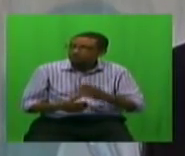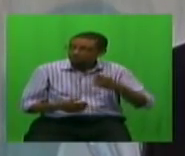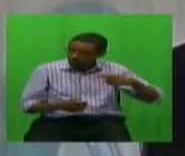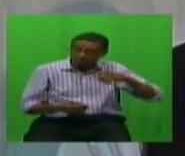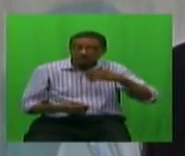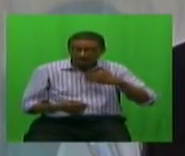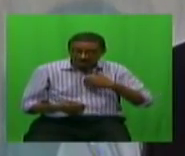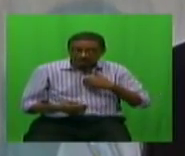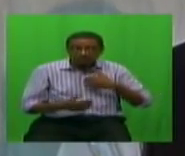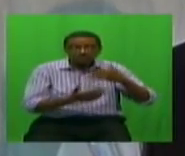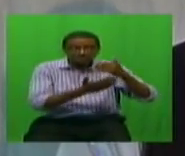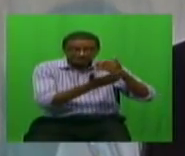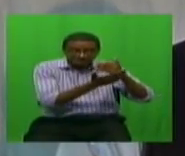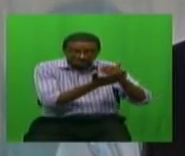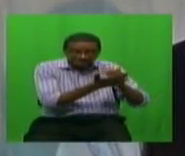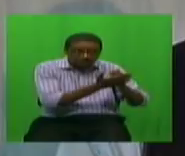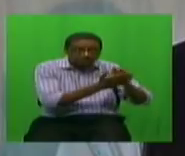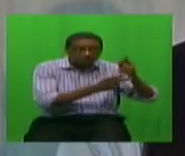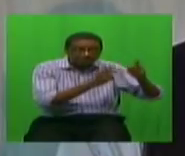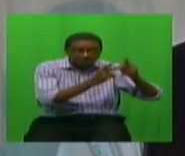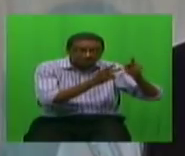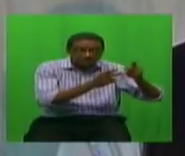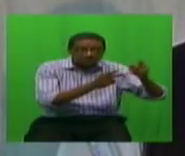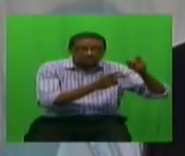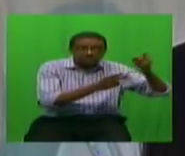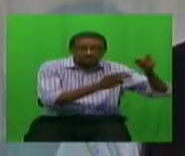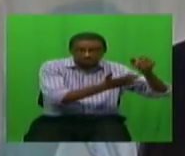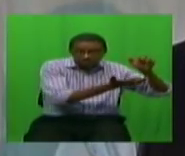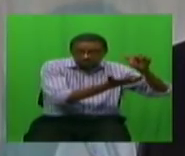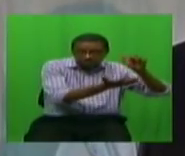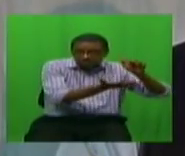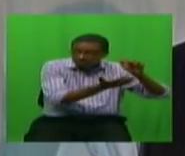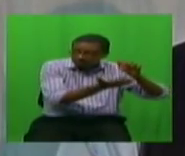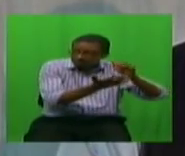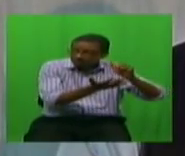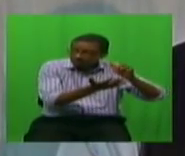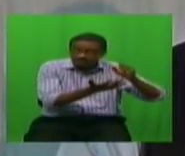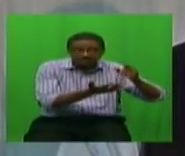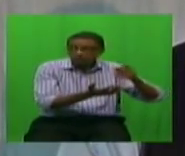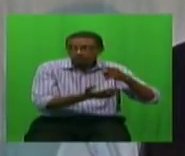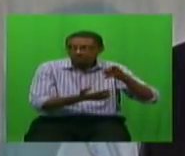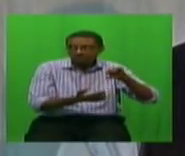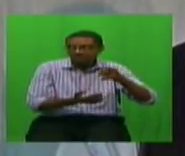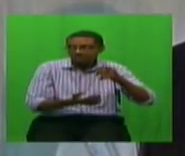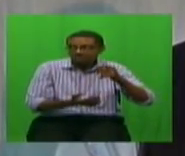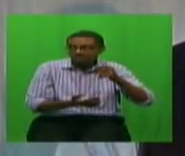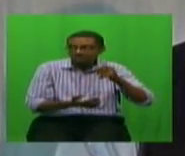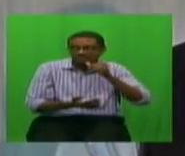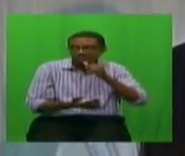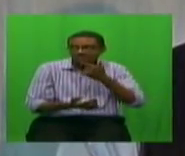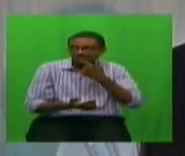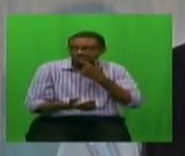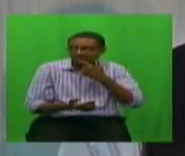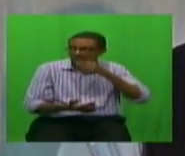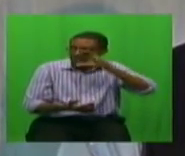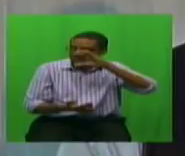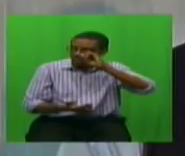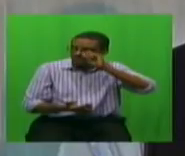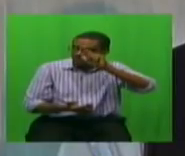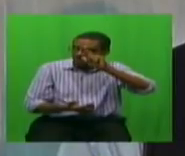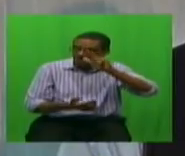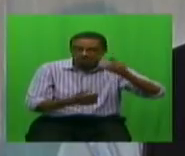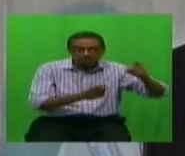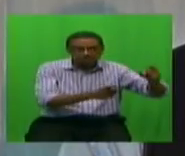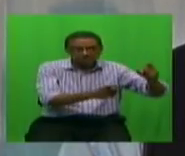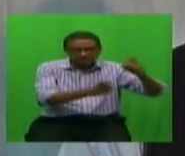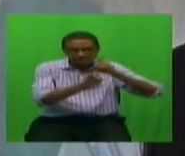in the diaspora trying to collect. They did not say that Caribbean Airlines was going to deliver it free of charge, etc. But I don't